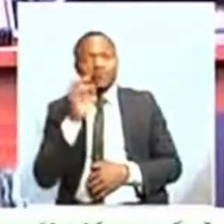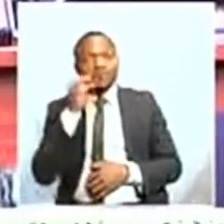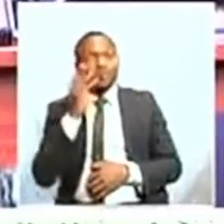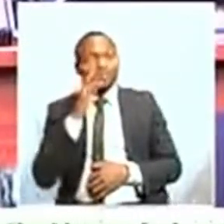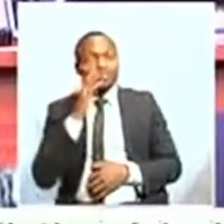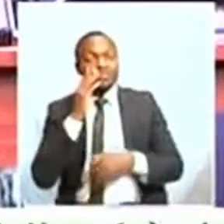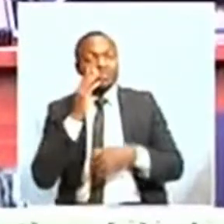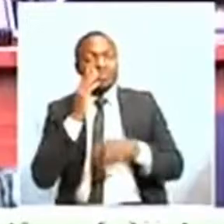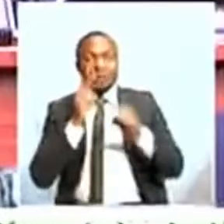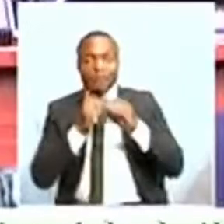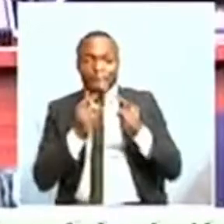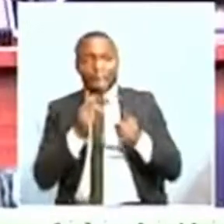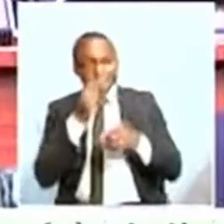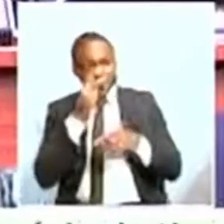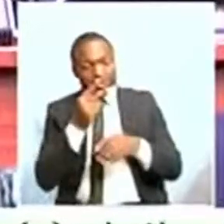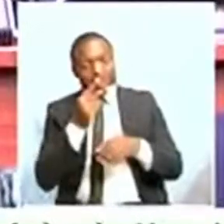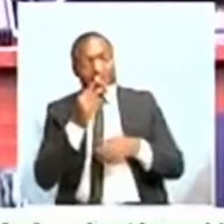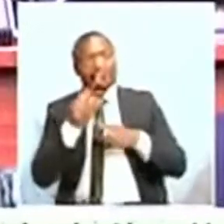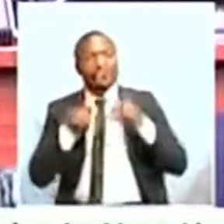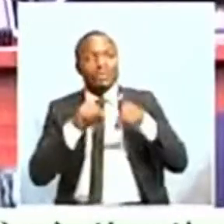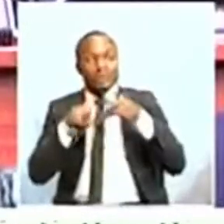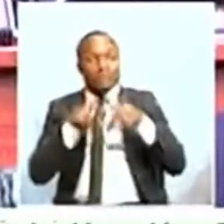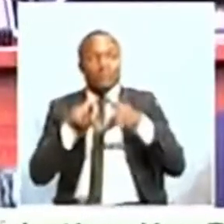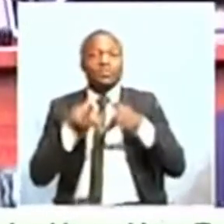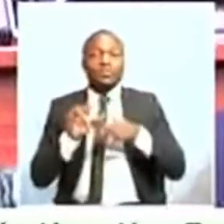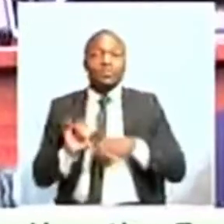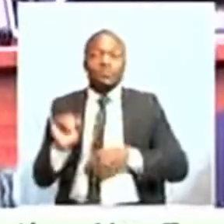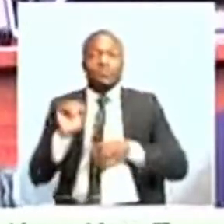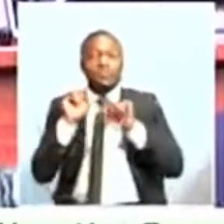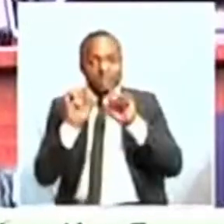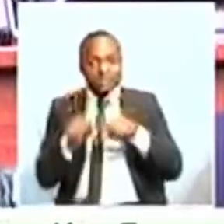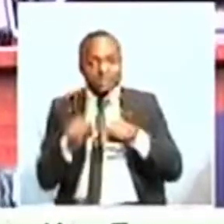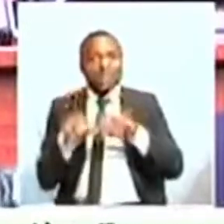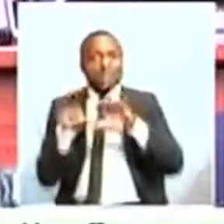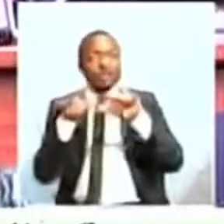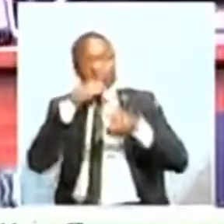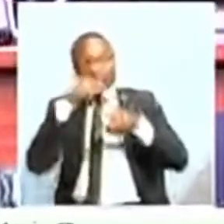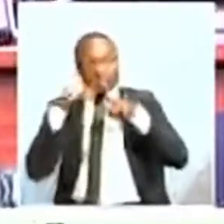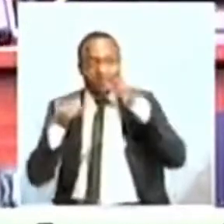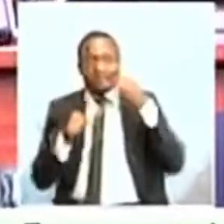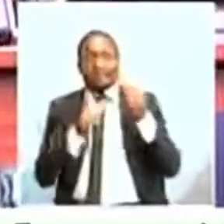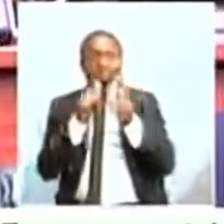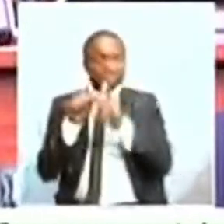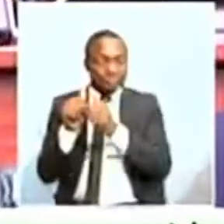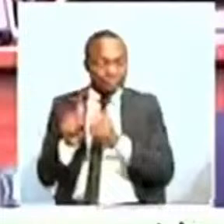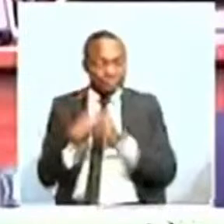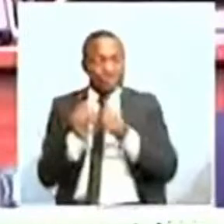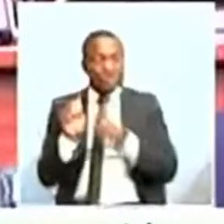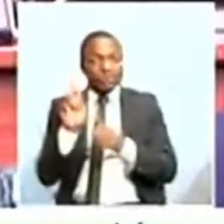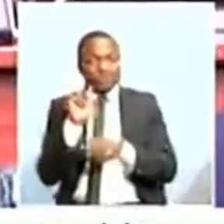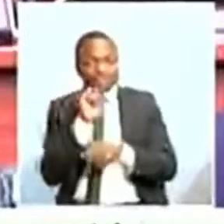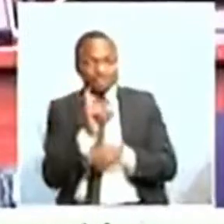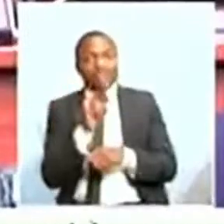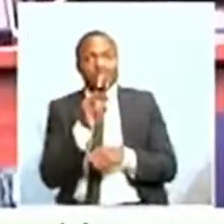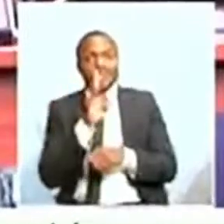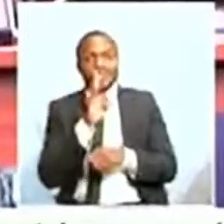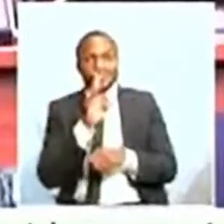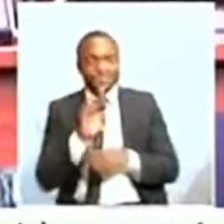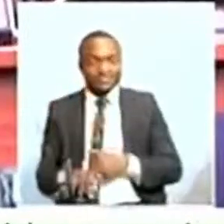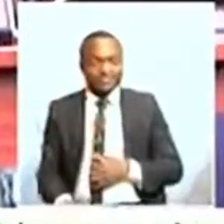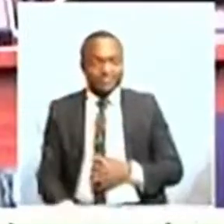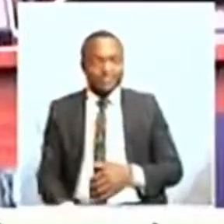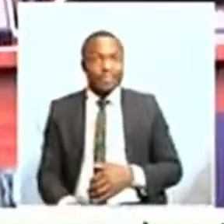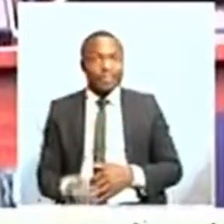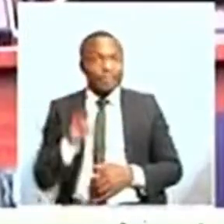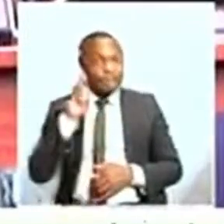trying to see if our good people of Isoka can also do minimum agriculture activities. Further, in Isoka,